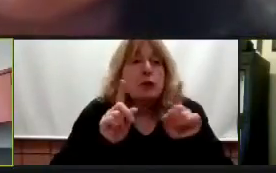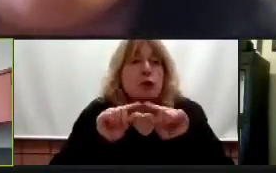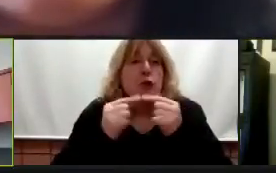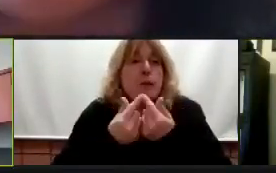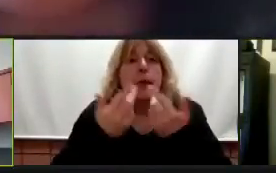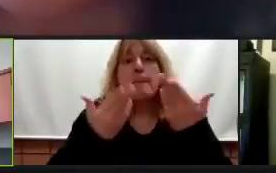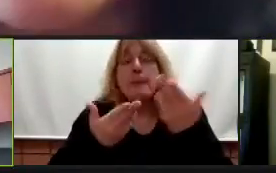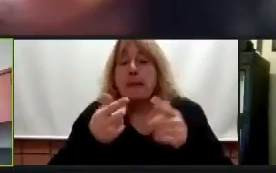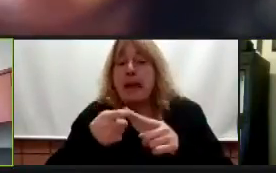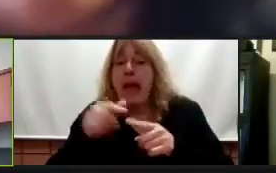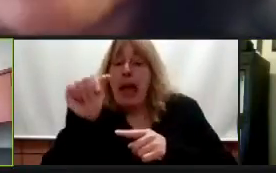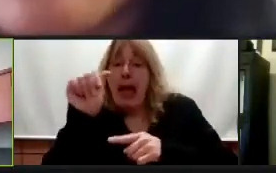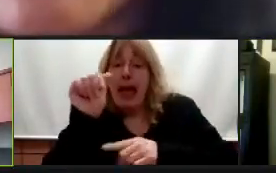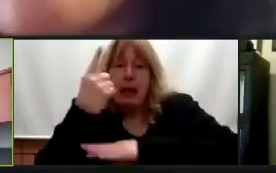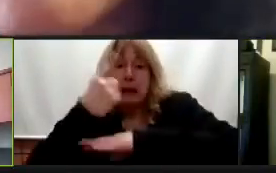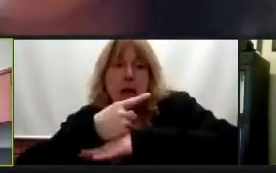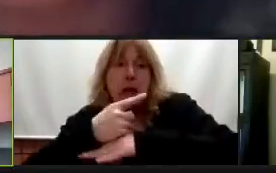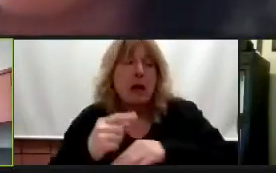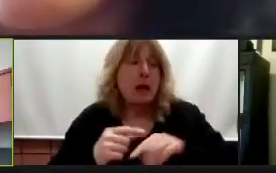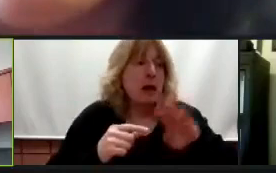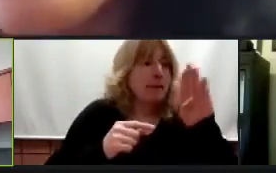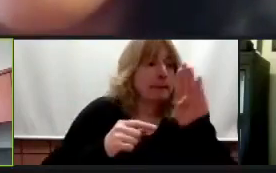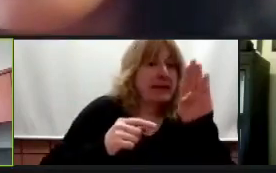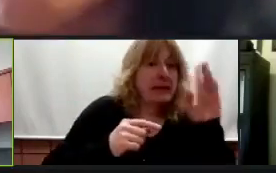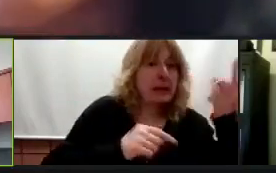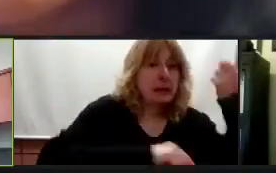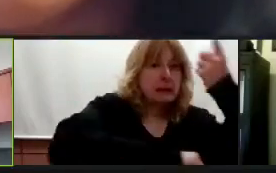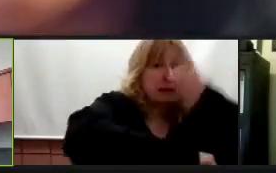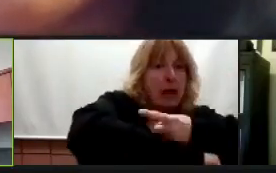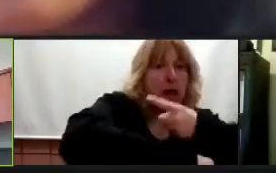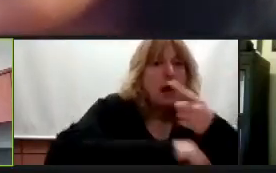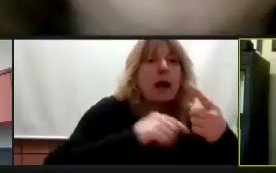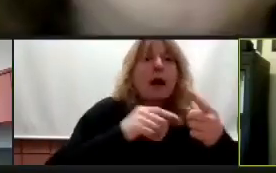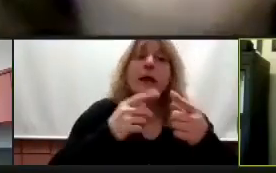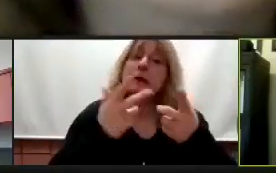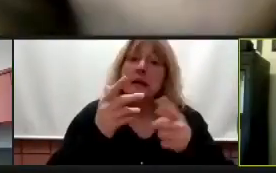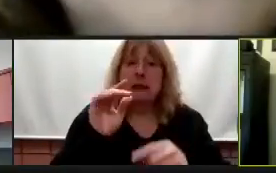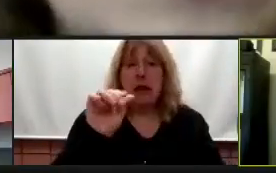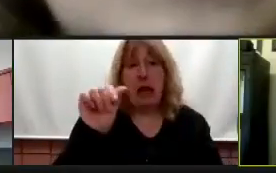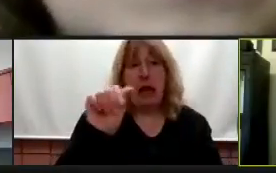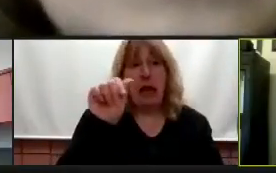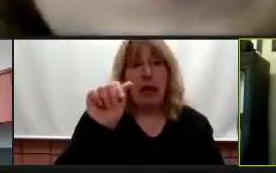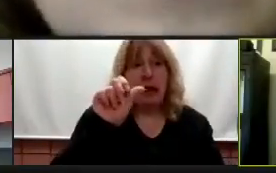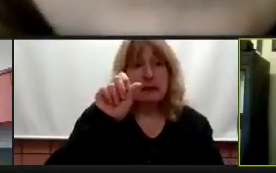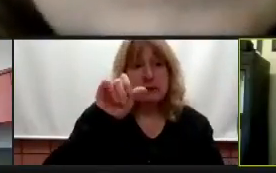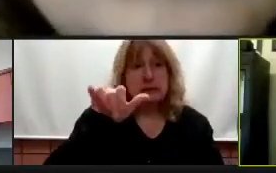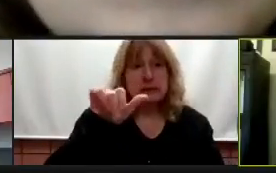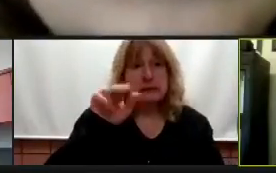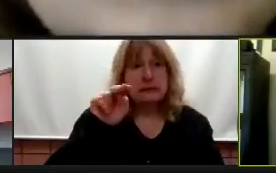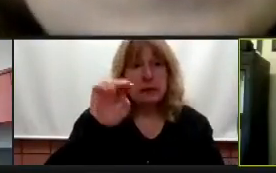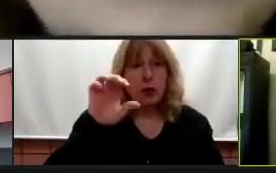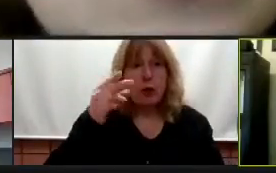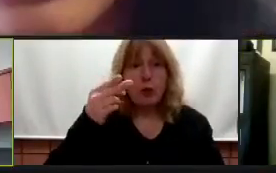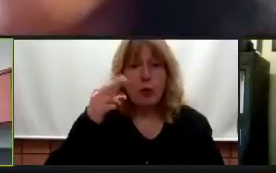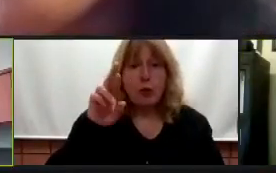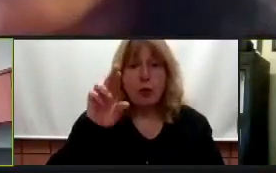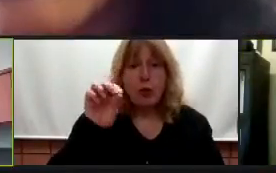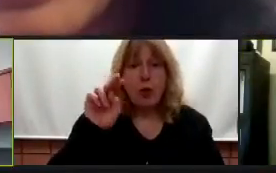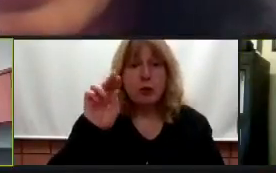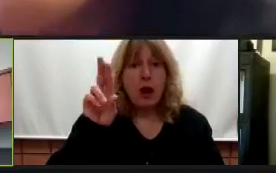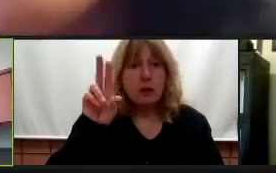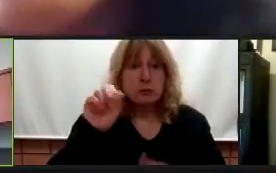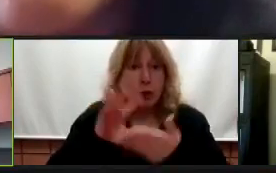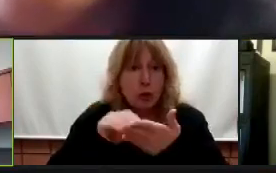day group and a B day group. If again, the asynchronous learning is something that is allowed as we think about the lawmakers.